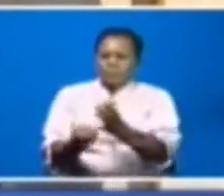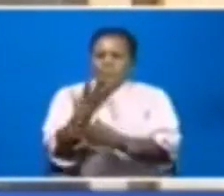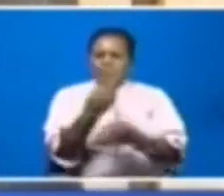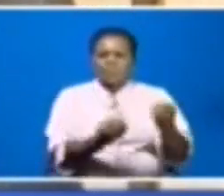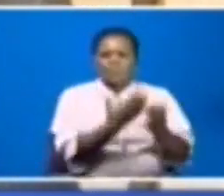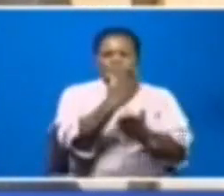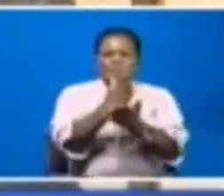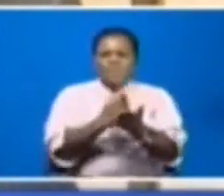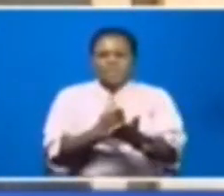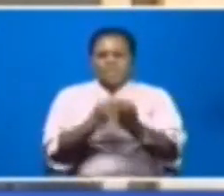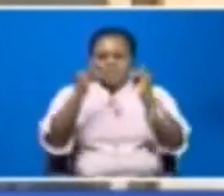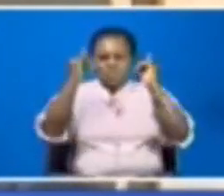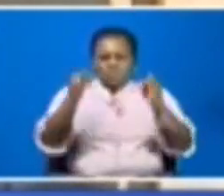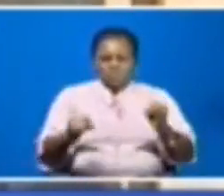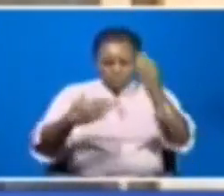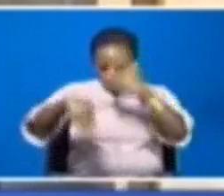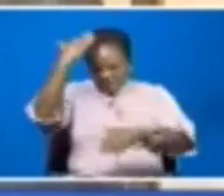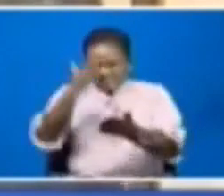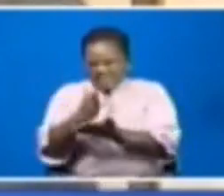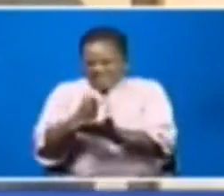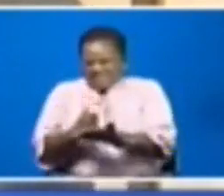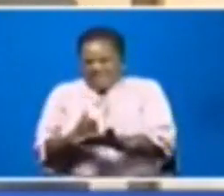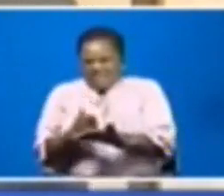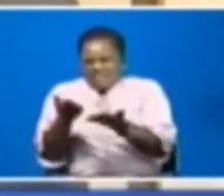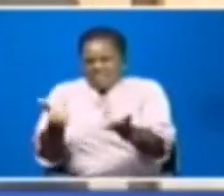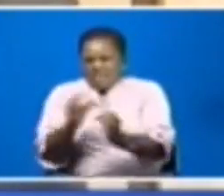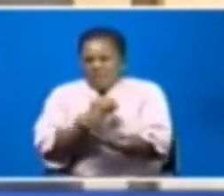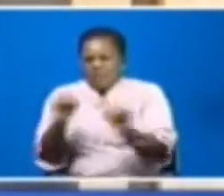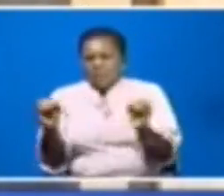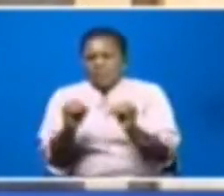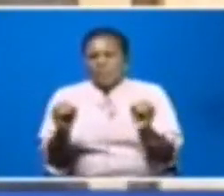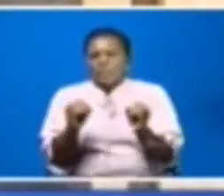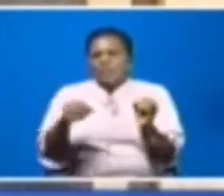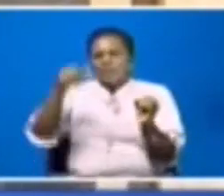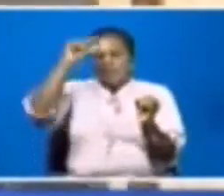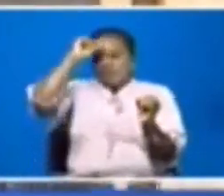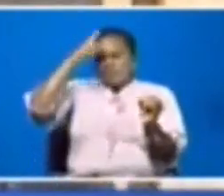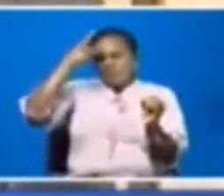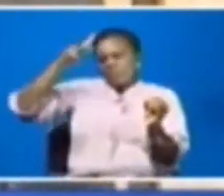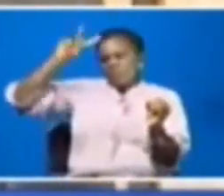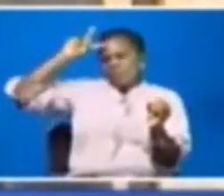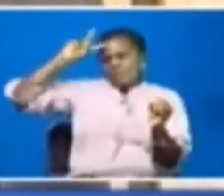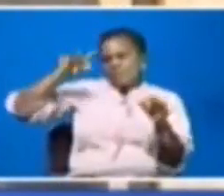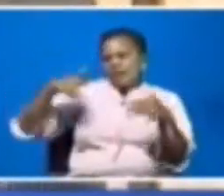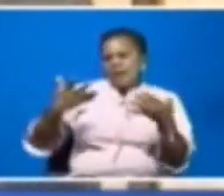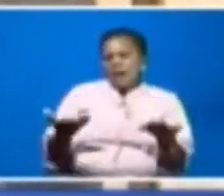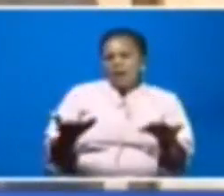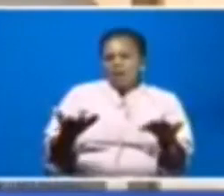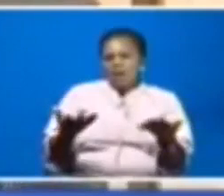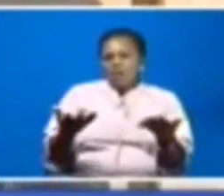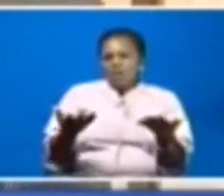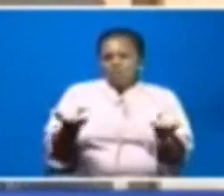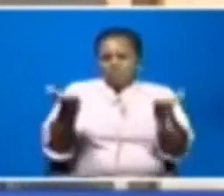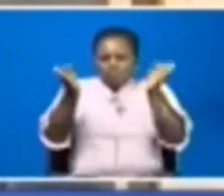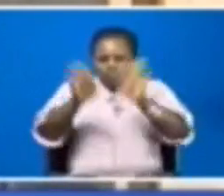some new fine universities but some that should not even exist there. And then the government policy has been to pull down